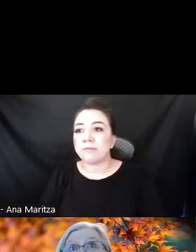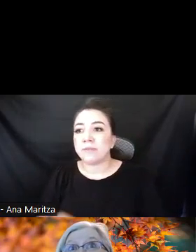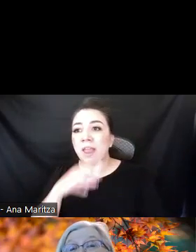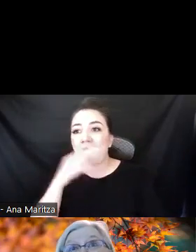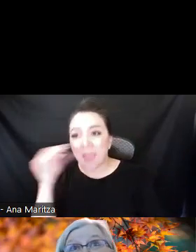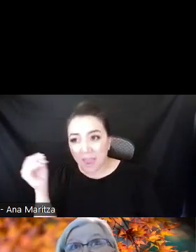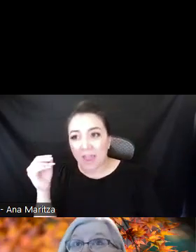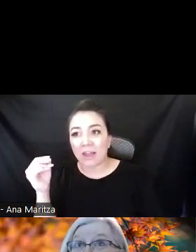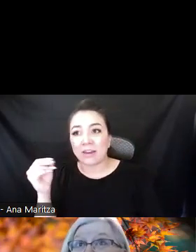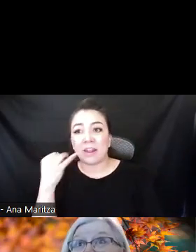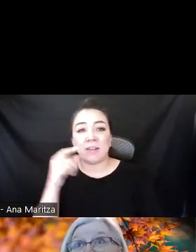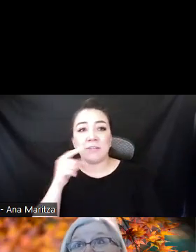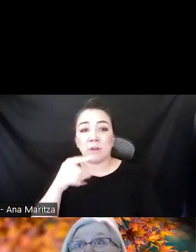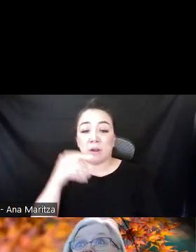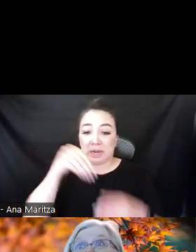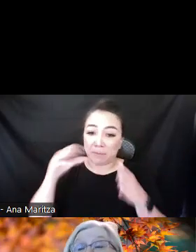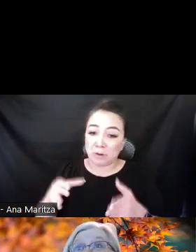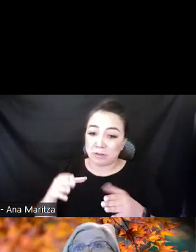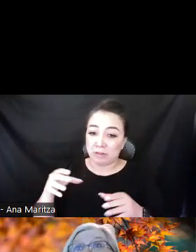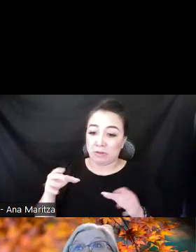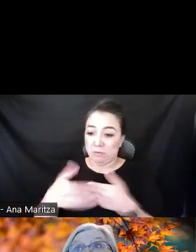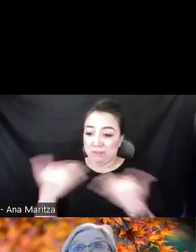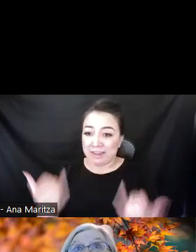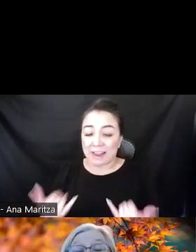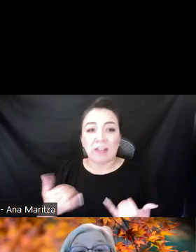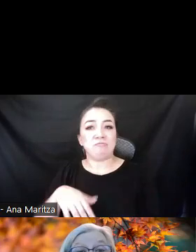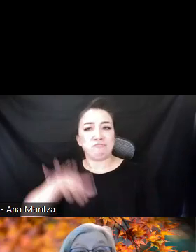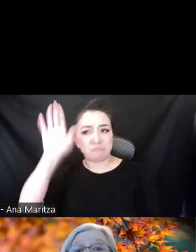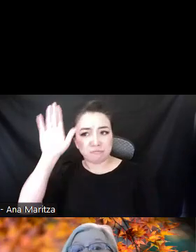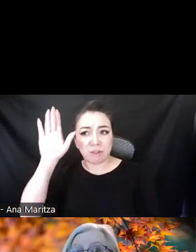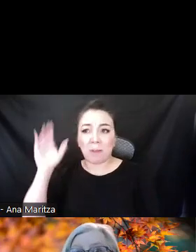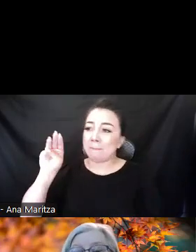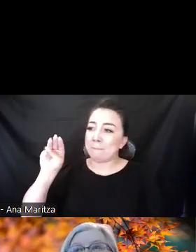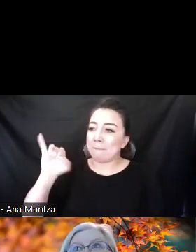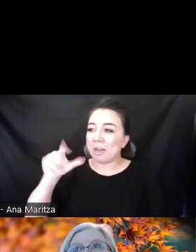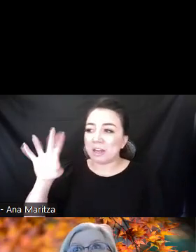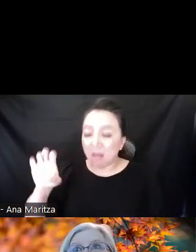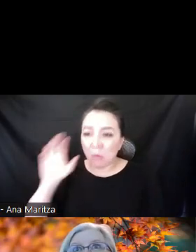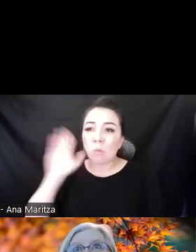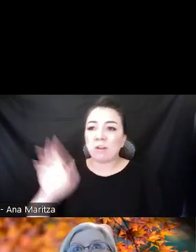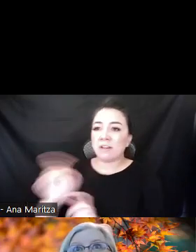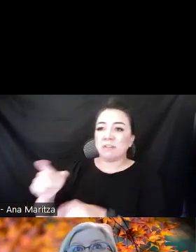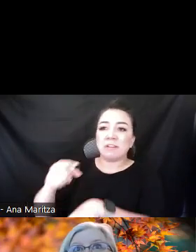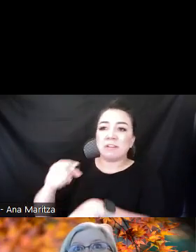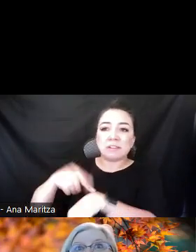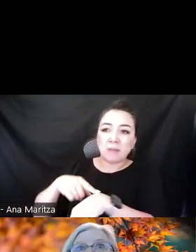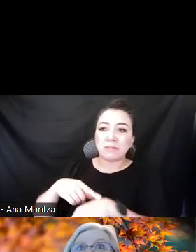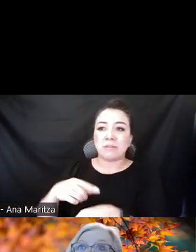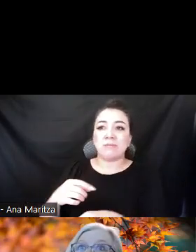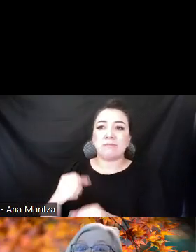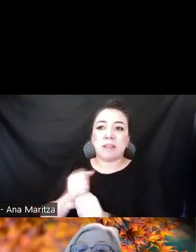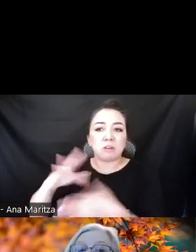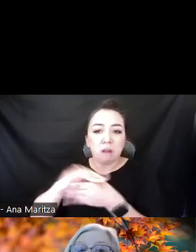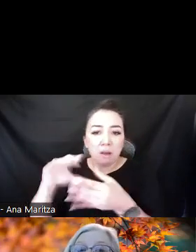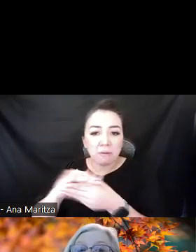And if you're in person in the room today, you can raise your hand and Michelle will give you the time to make your comment.